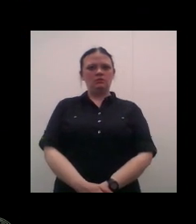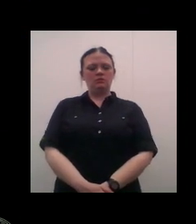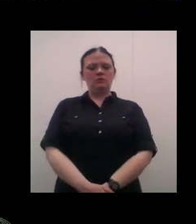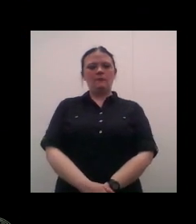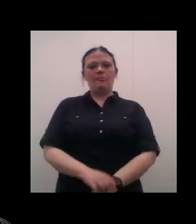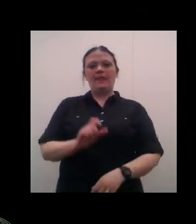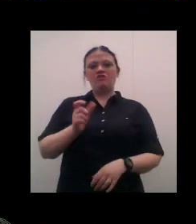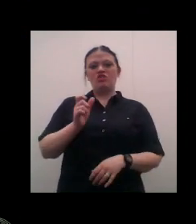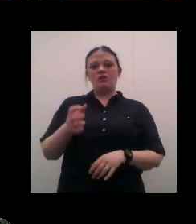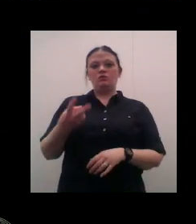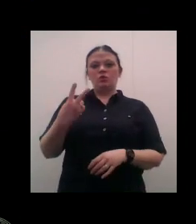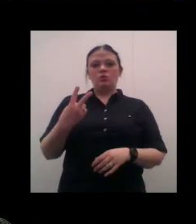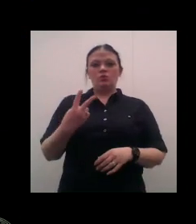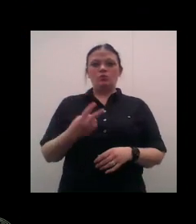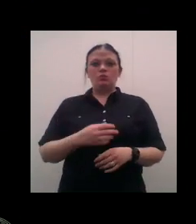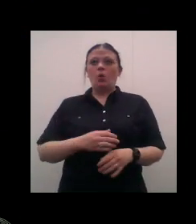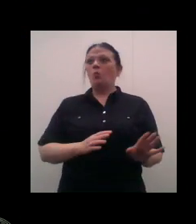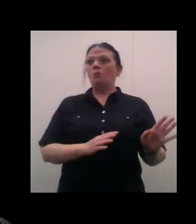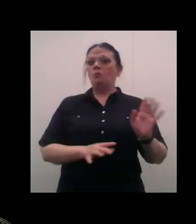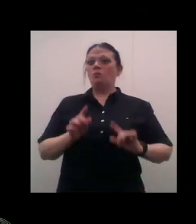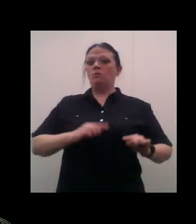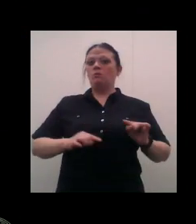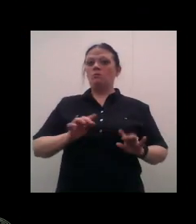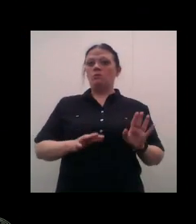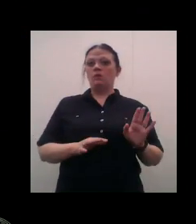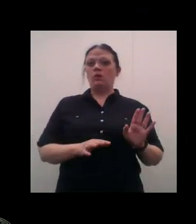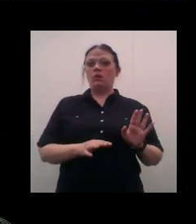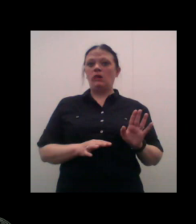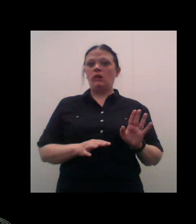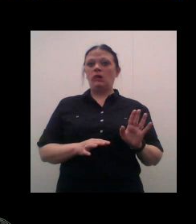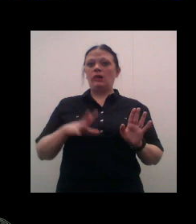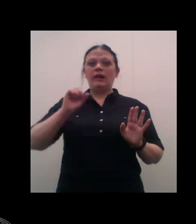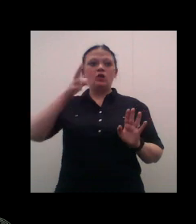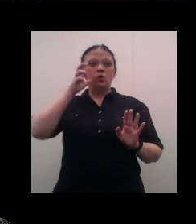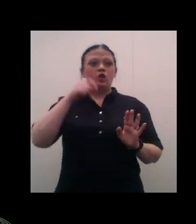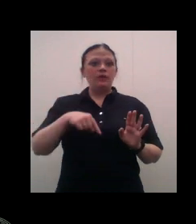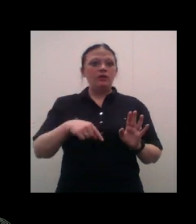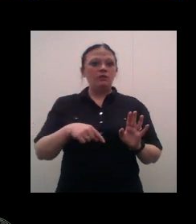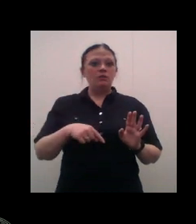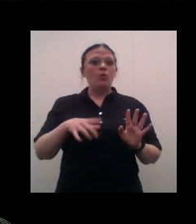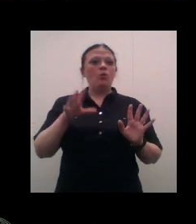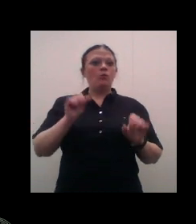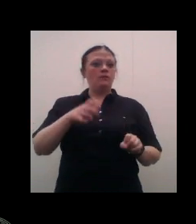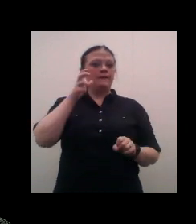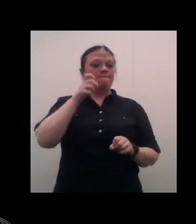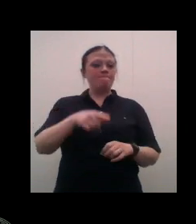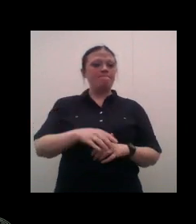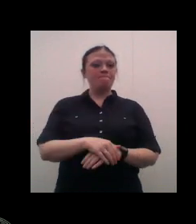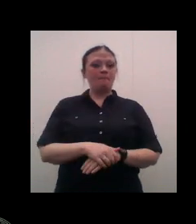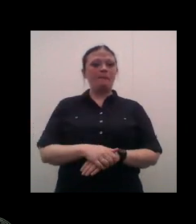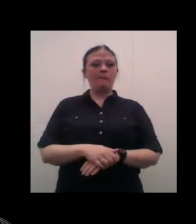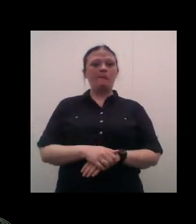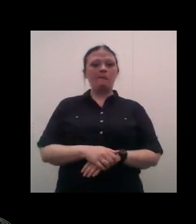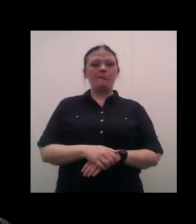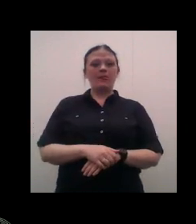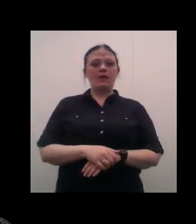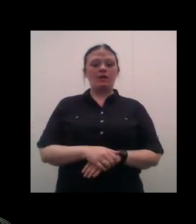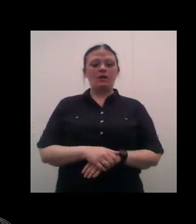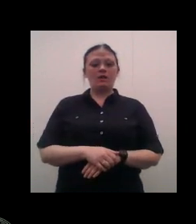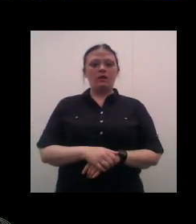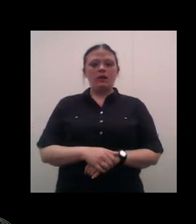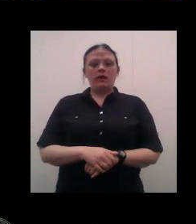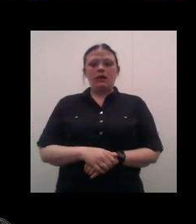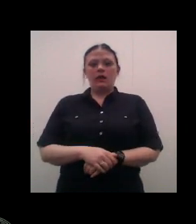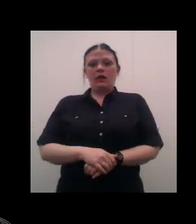If not, we'll go to Channel 4. Hey, Mark, I'm here. Can you hear me okay? I can. Go ahead. It's Dave